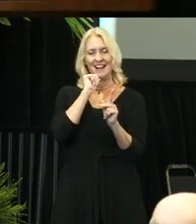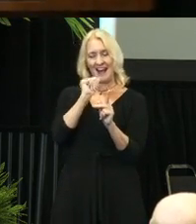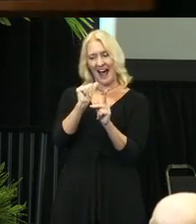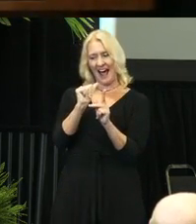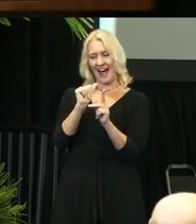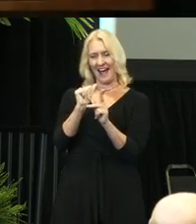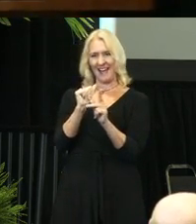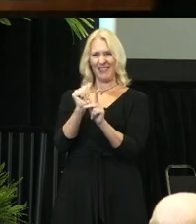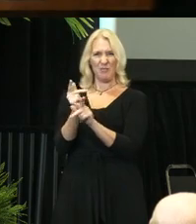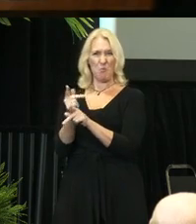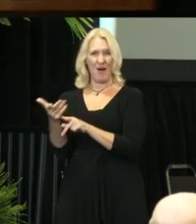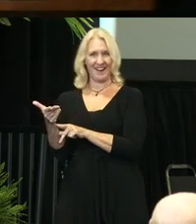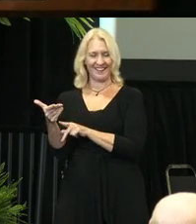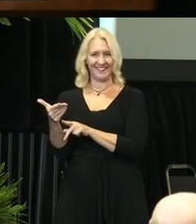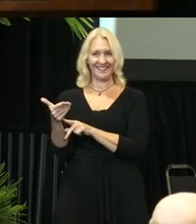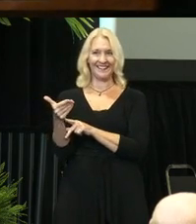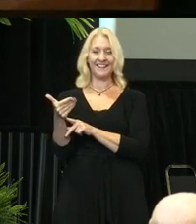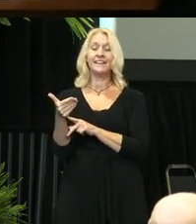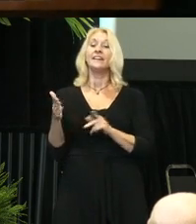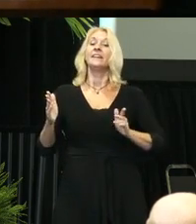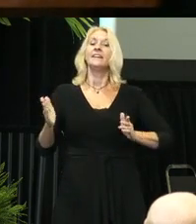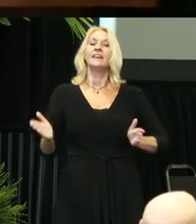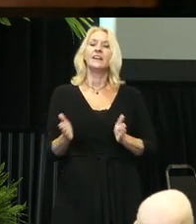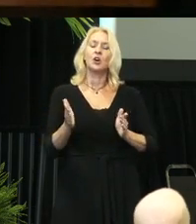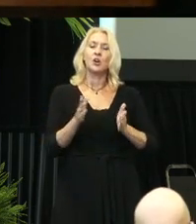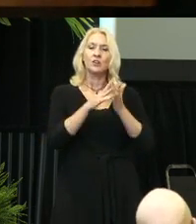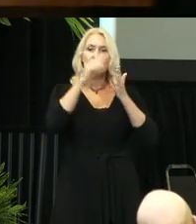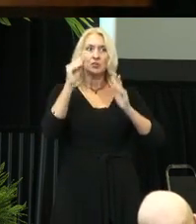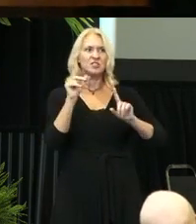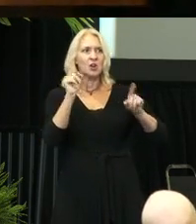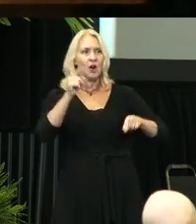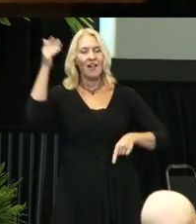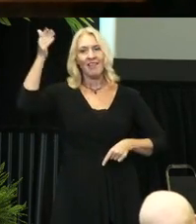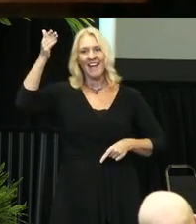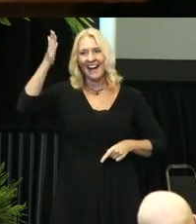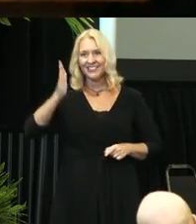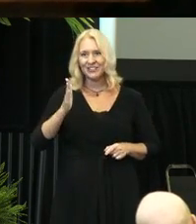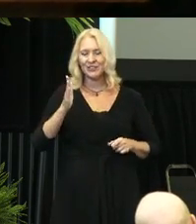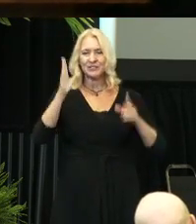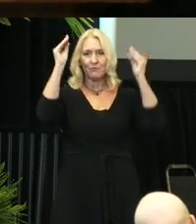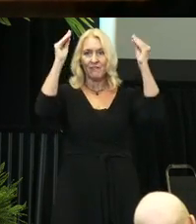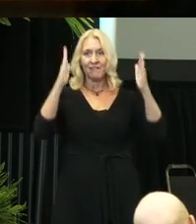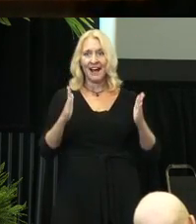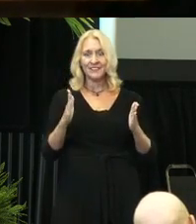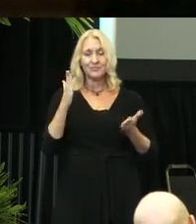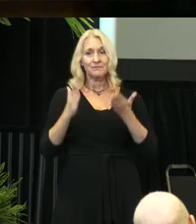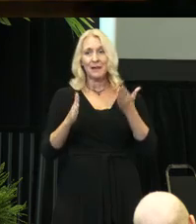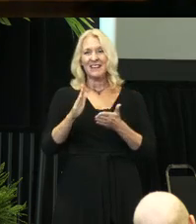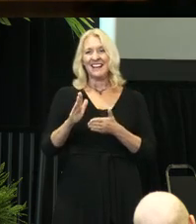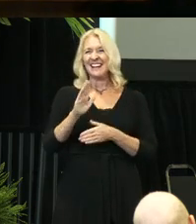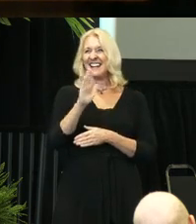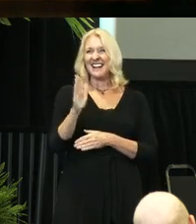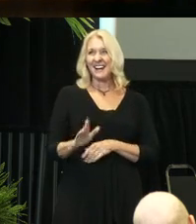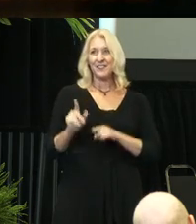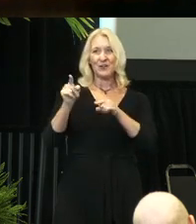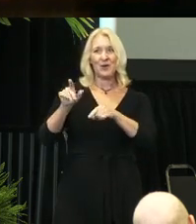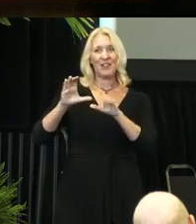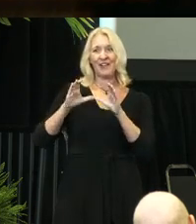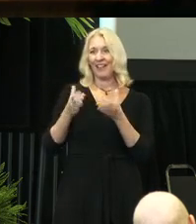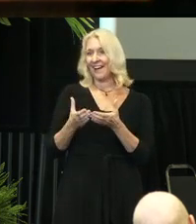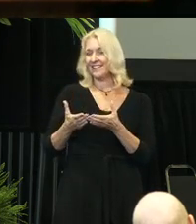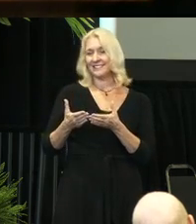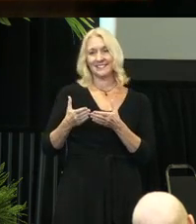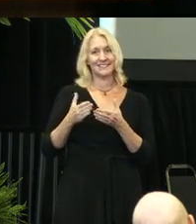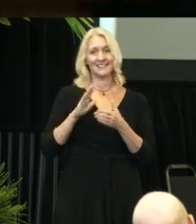not the product. It encourages students to attend lectures held by professors they may never have been exposed to otherwise or ever be in